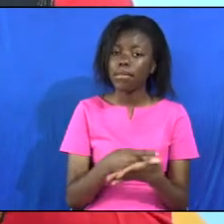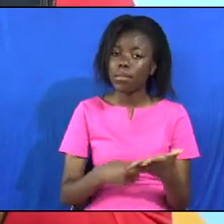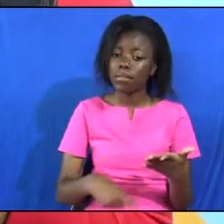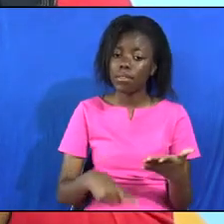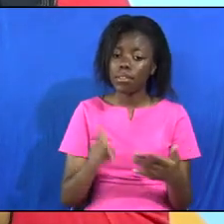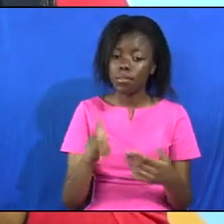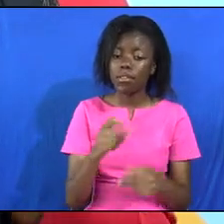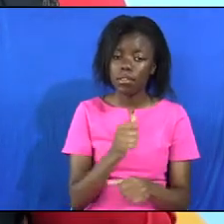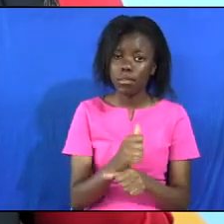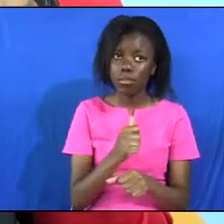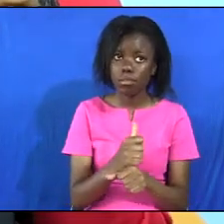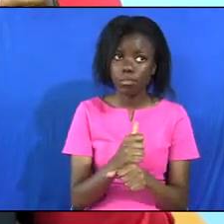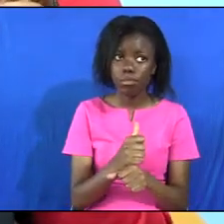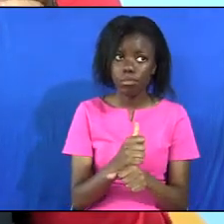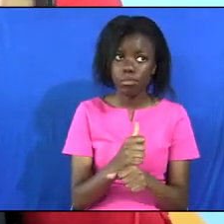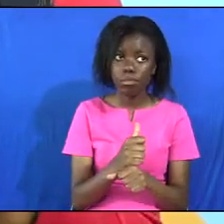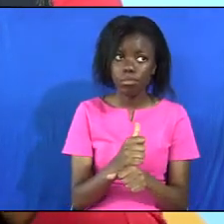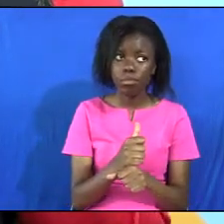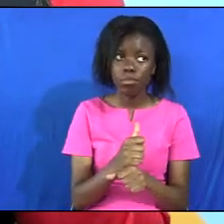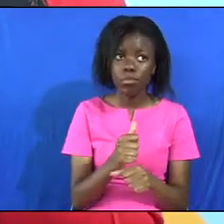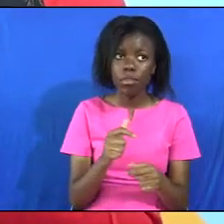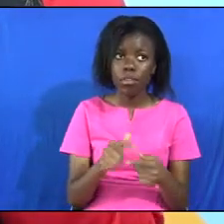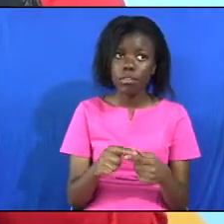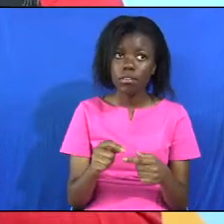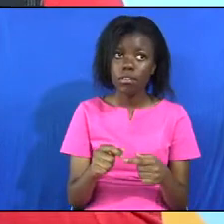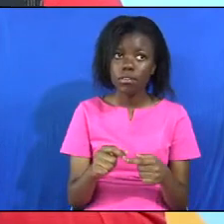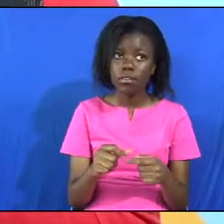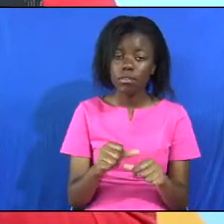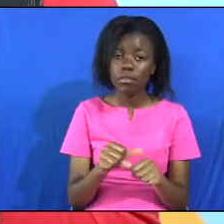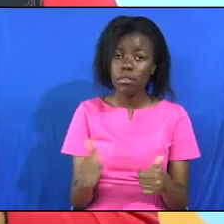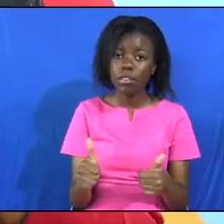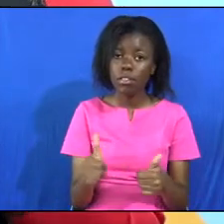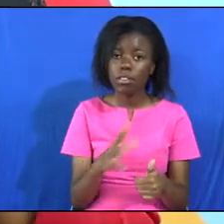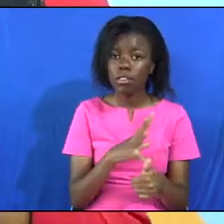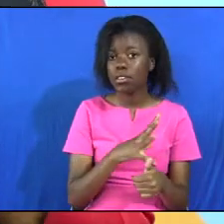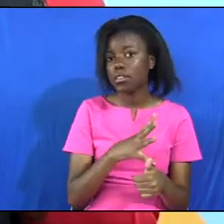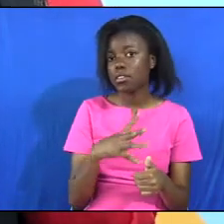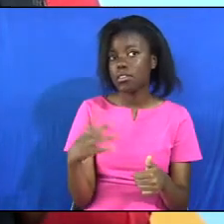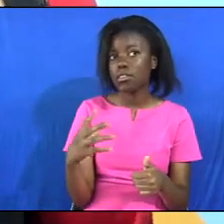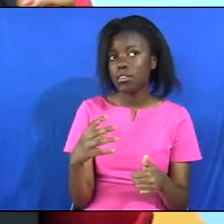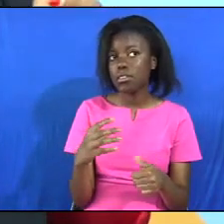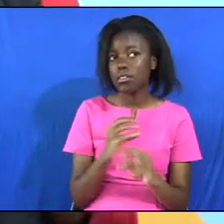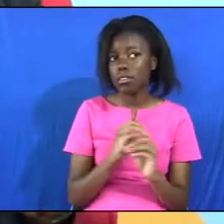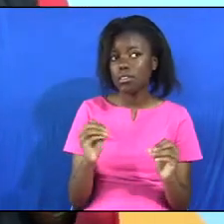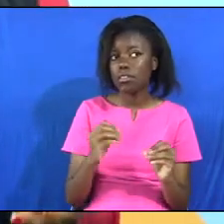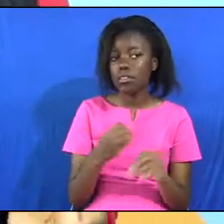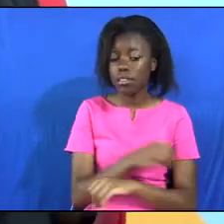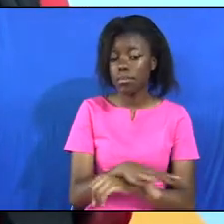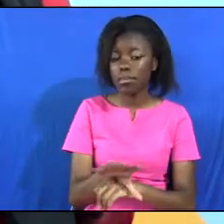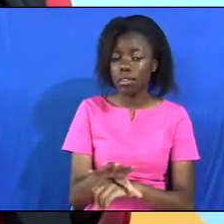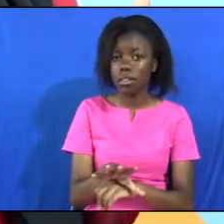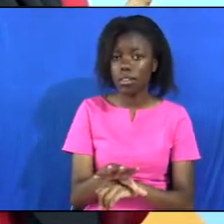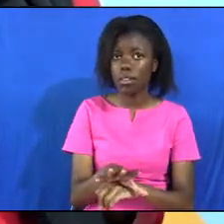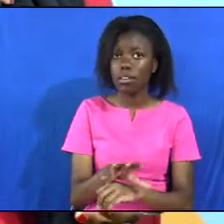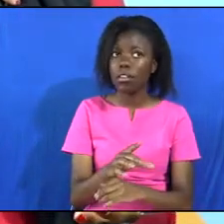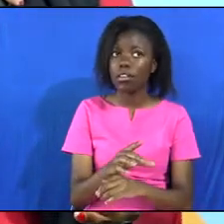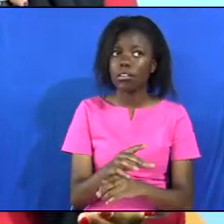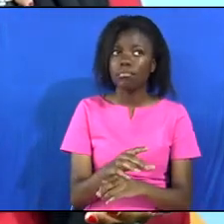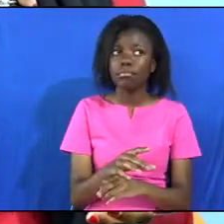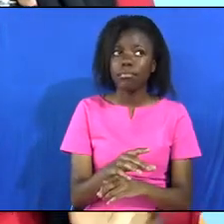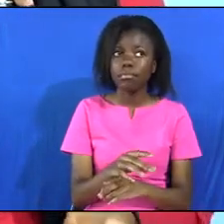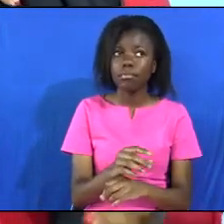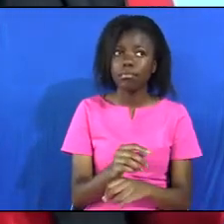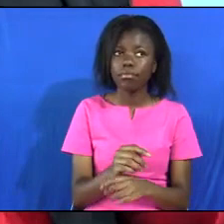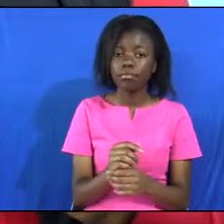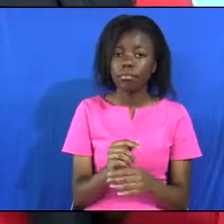to ensure that I do not get the triggers? What is it I must do to protect